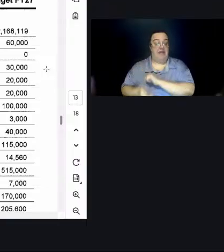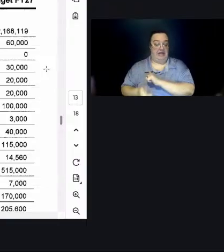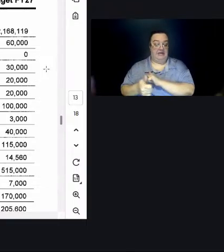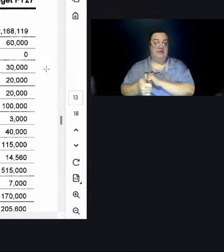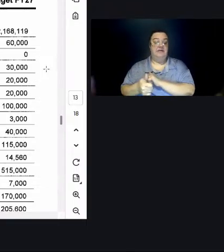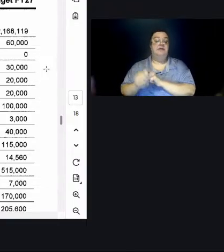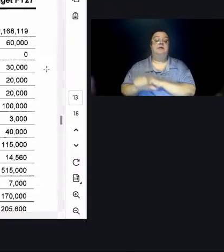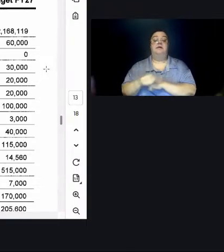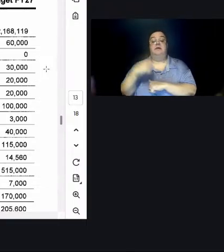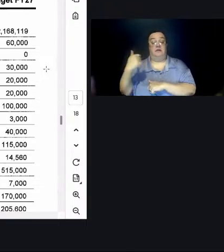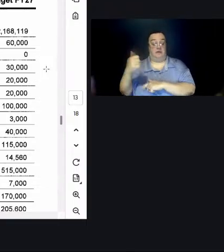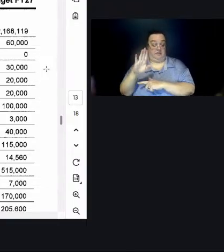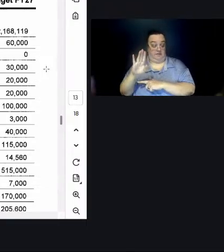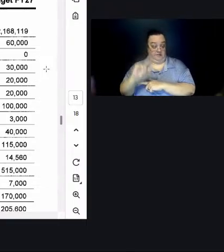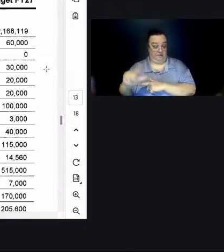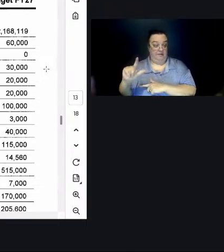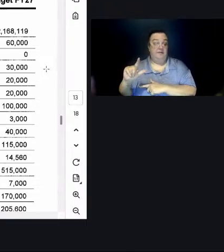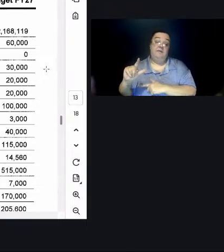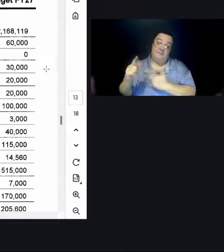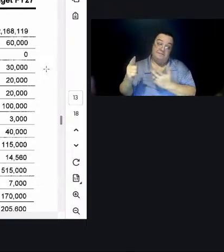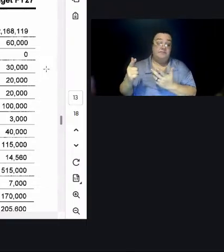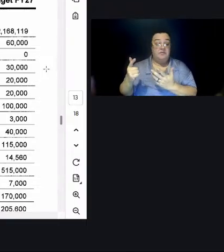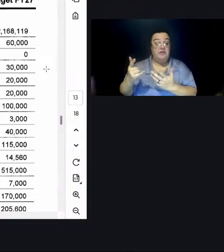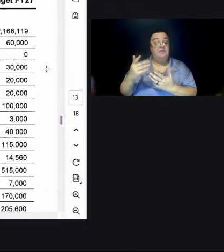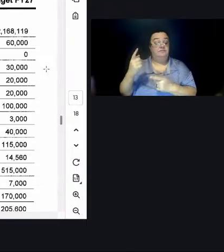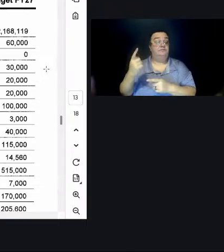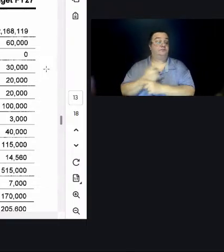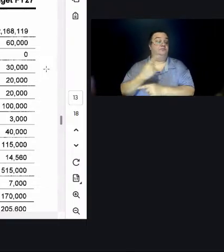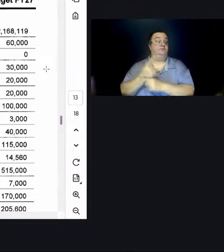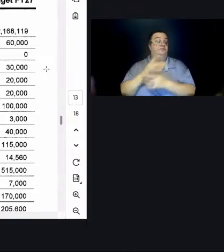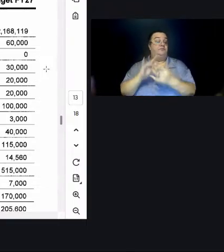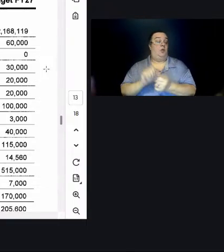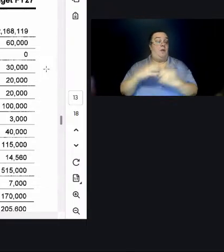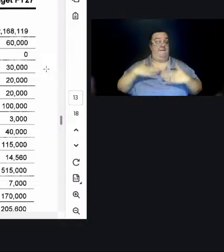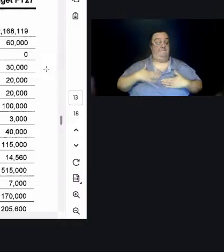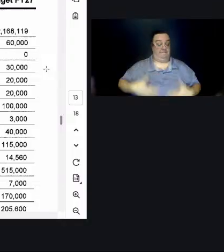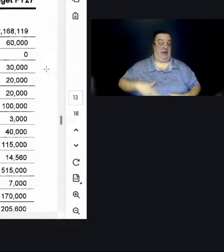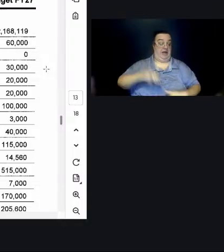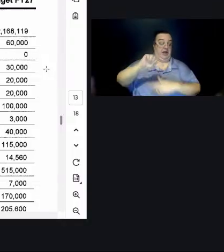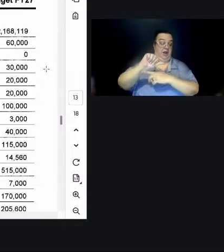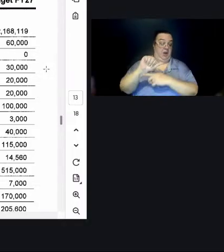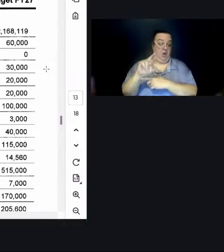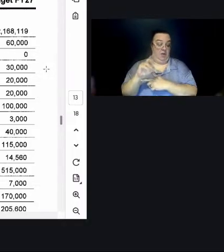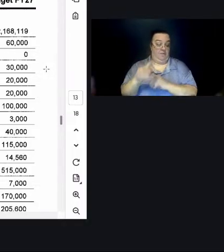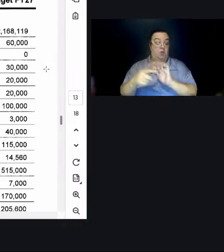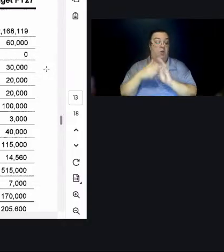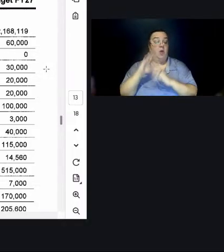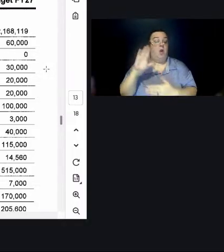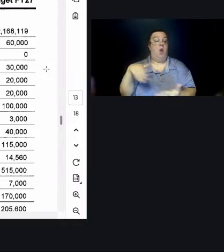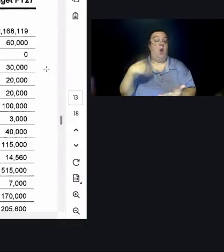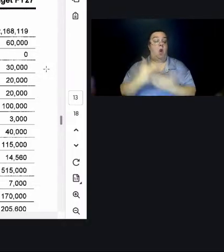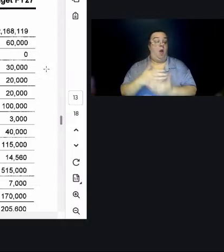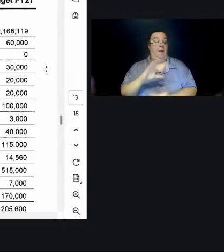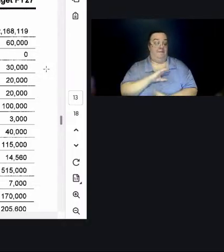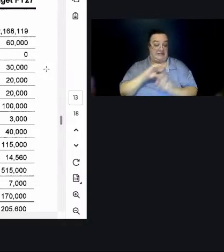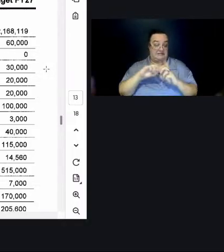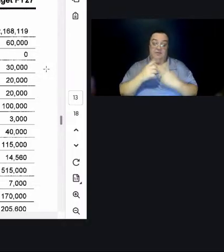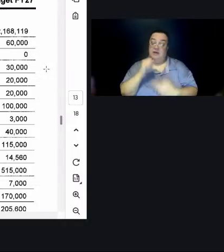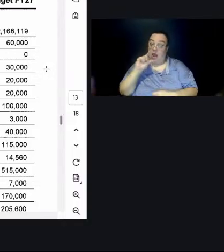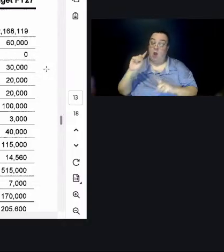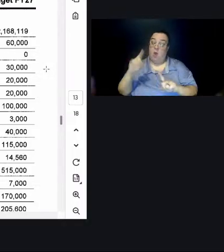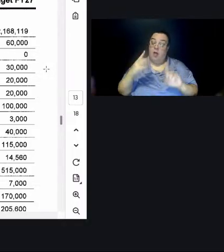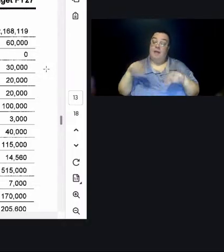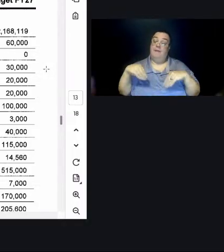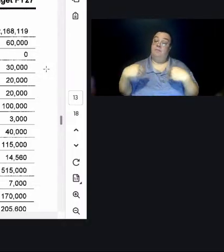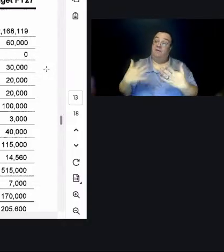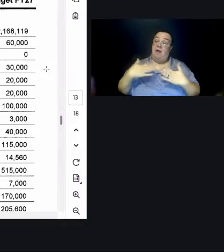another bill, rightfully so, dealing with body armor, requiring all police departments not only to provide body armor, which would seem